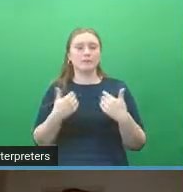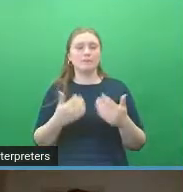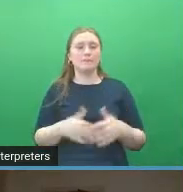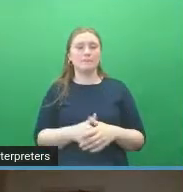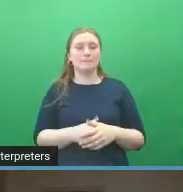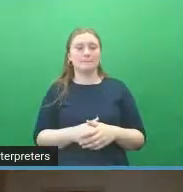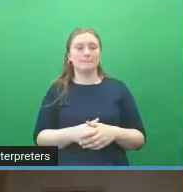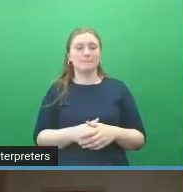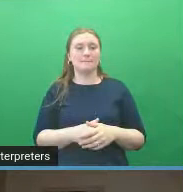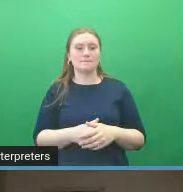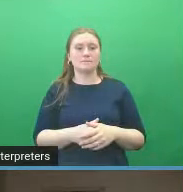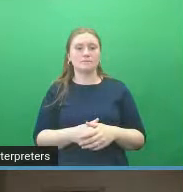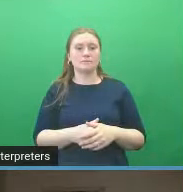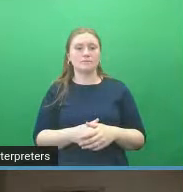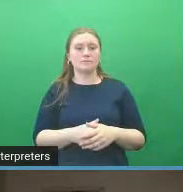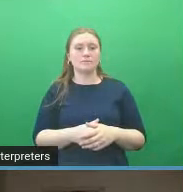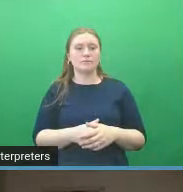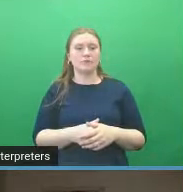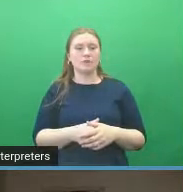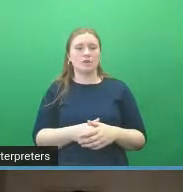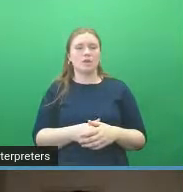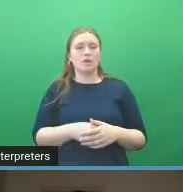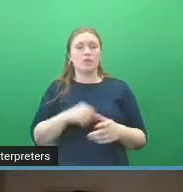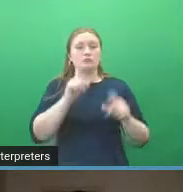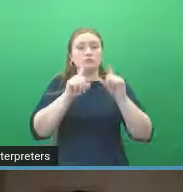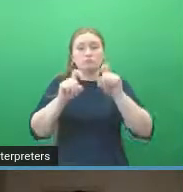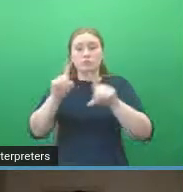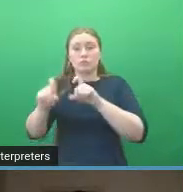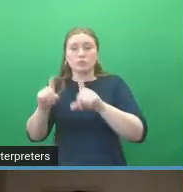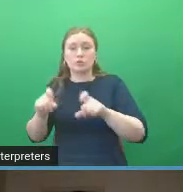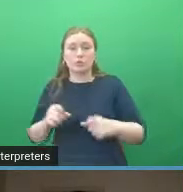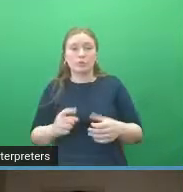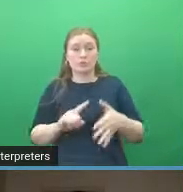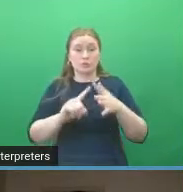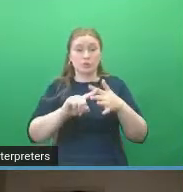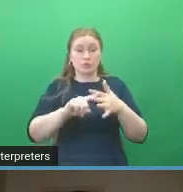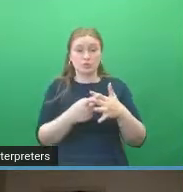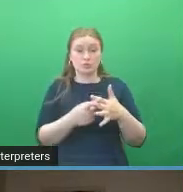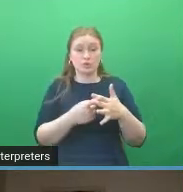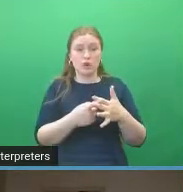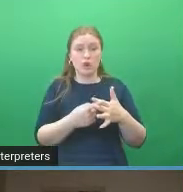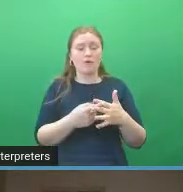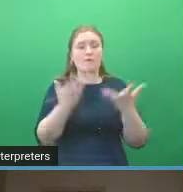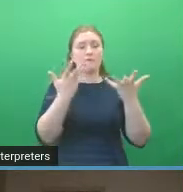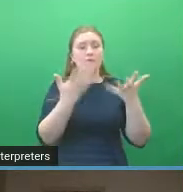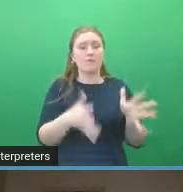ask attendees to fill out a brief survey at the beginning of a program that they will gather